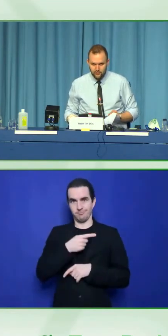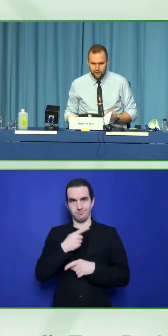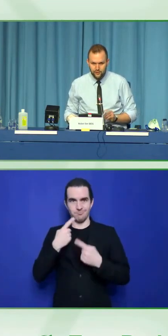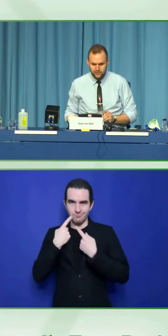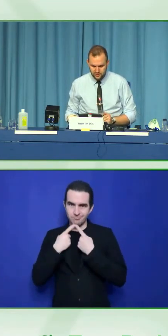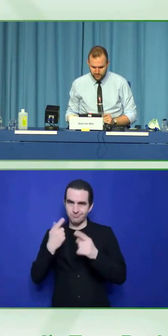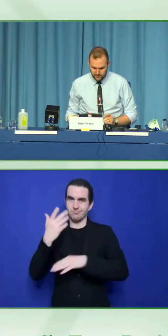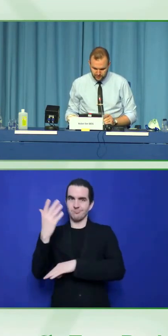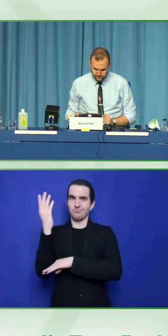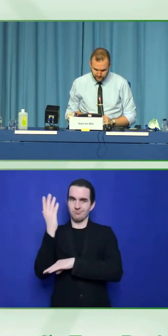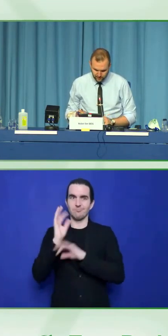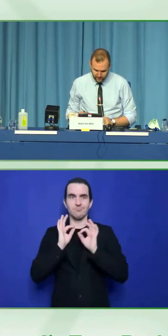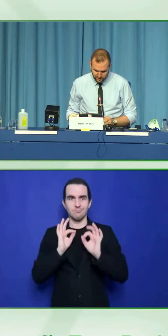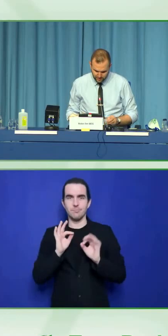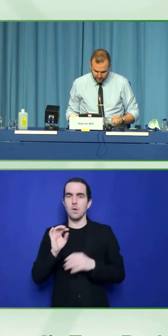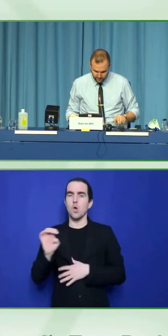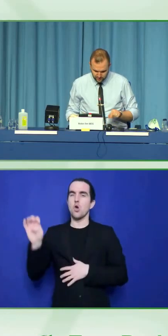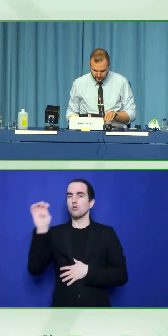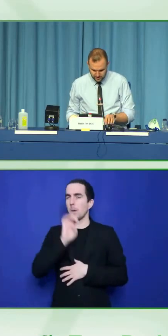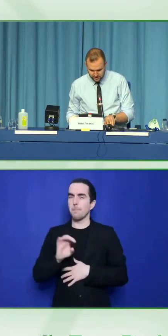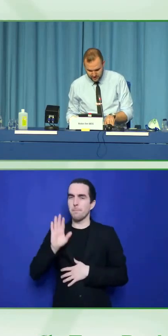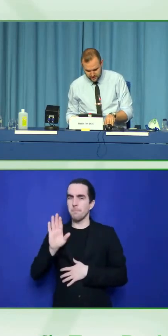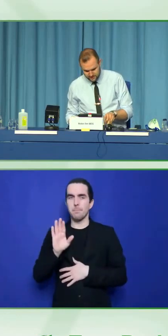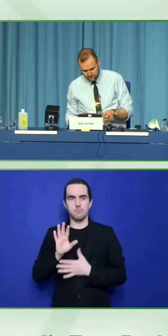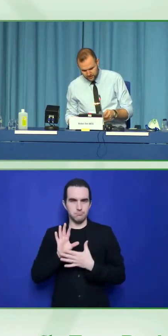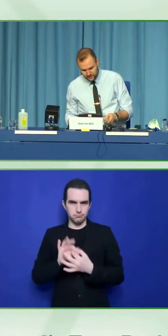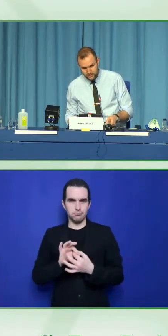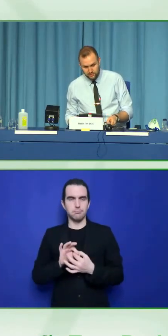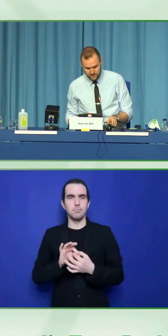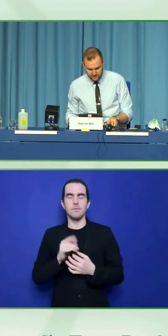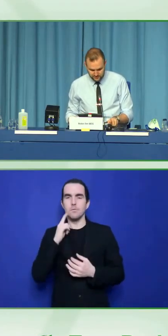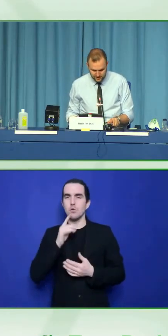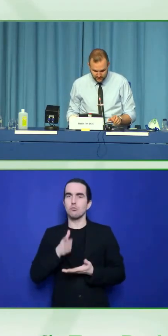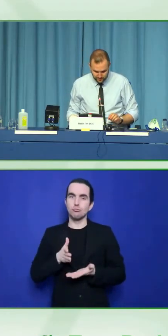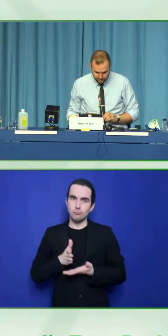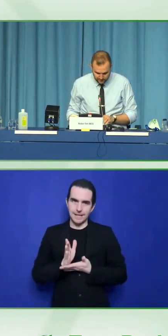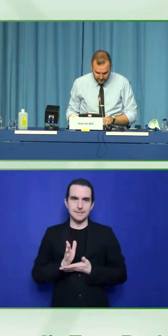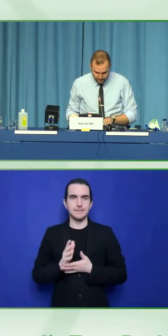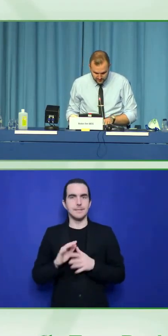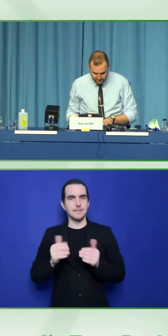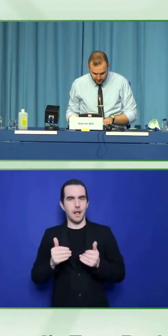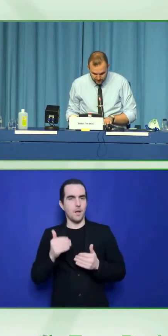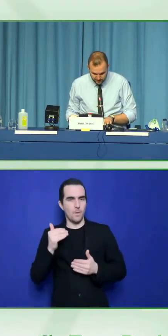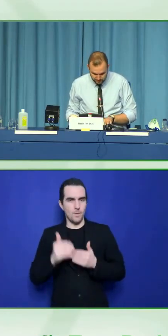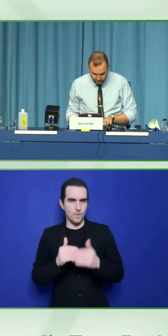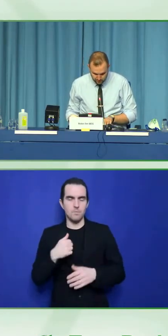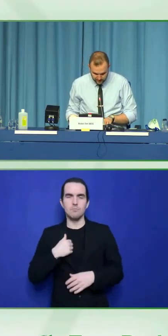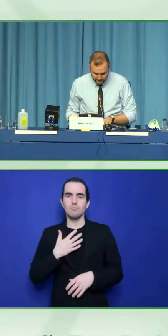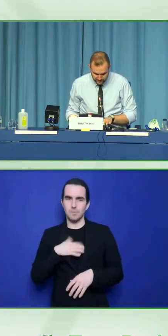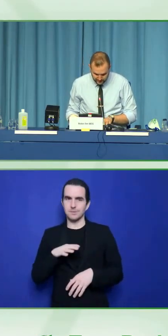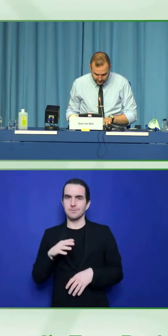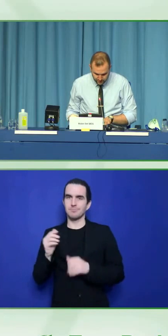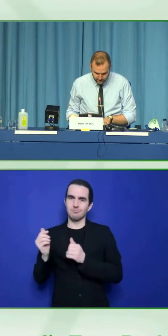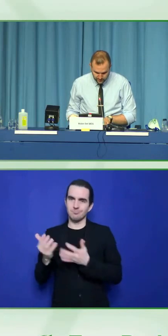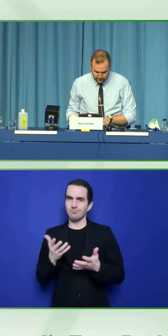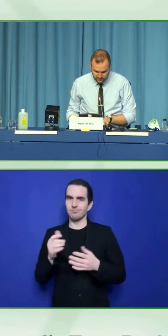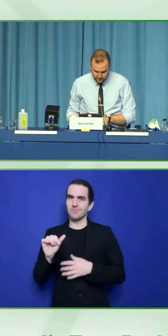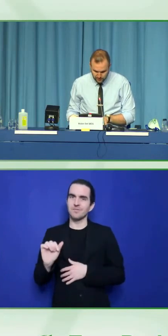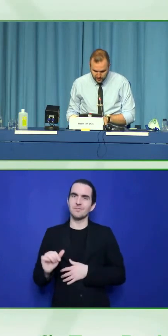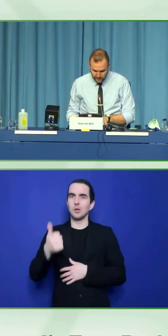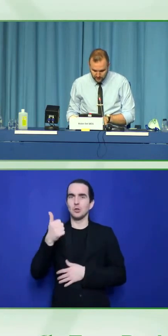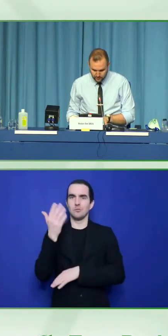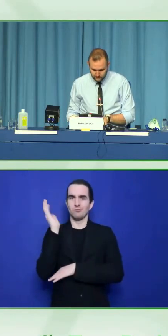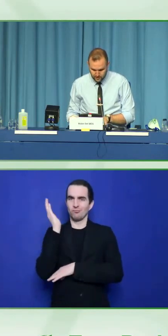introduce our first speaker, which is joining us from the city of Zagreb, Mrs. Marinka Bakula-Andelic,